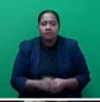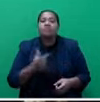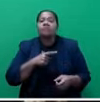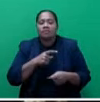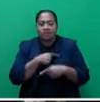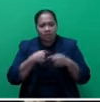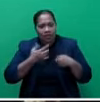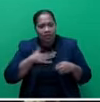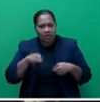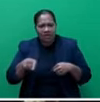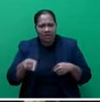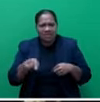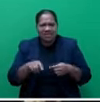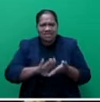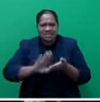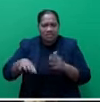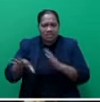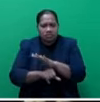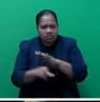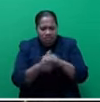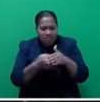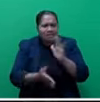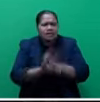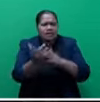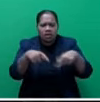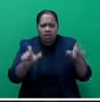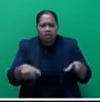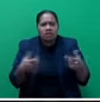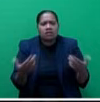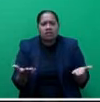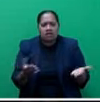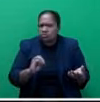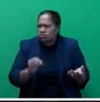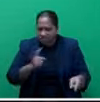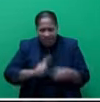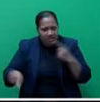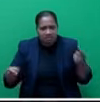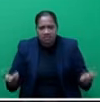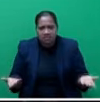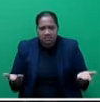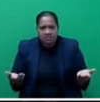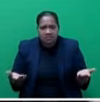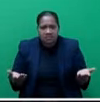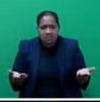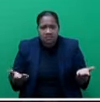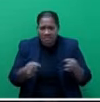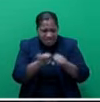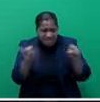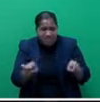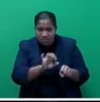this anti-corruption division in the High Court so urgently? I mean, is the system not